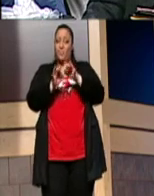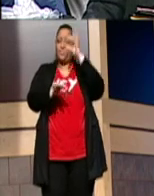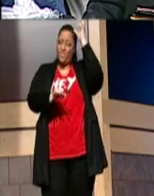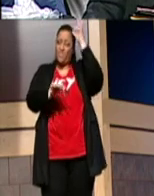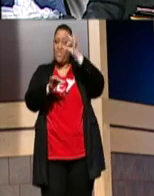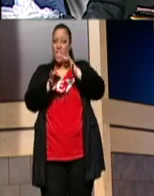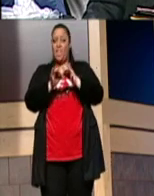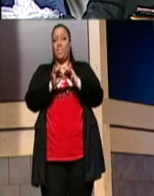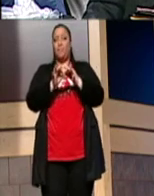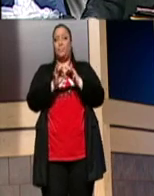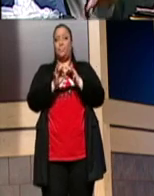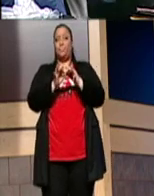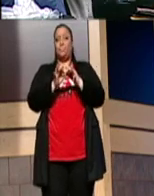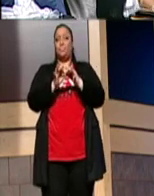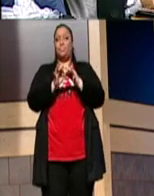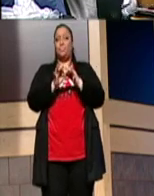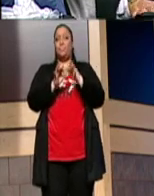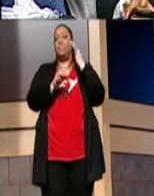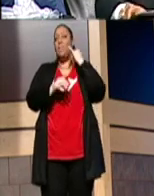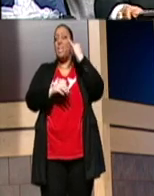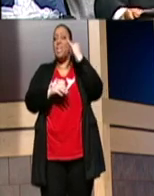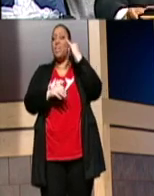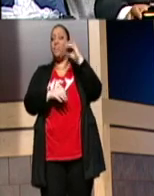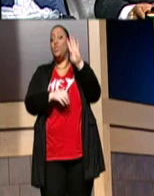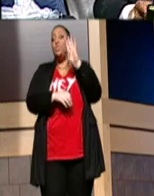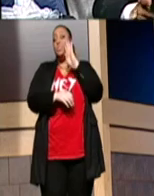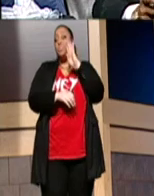Faith. If you speak,